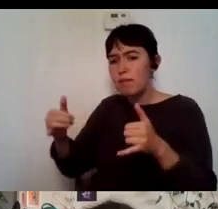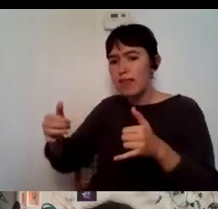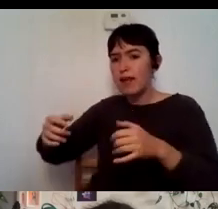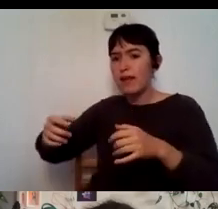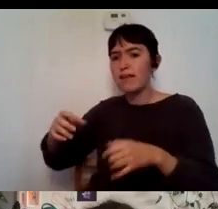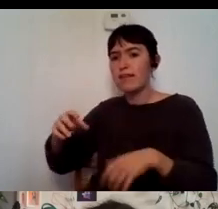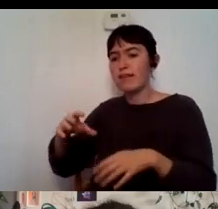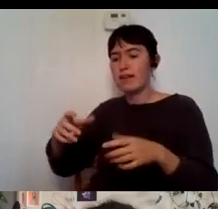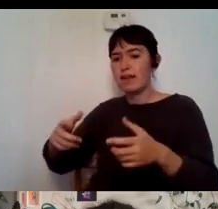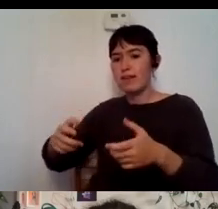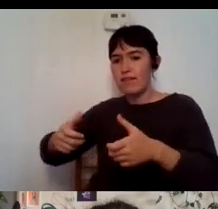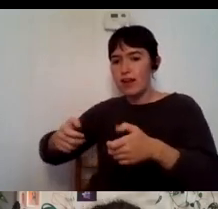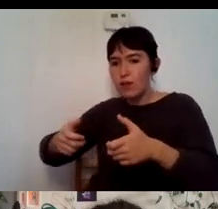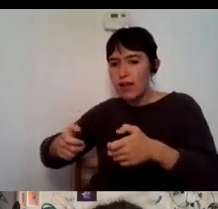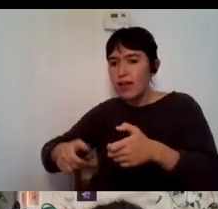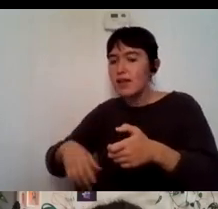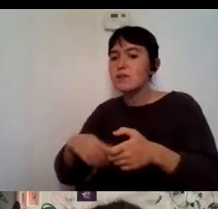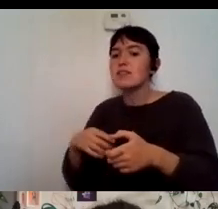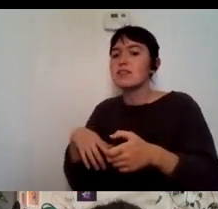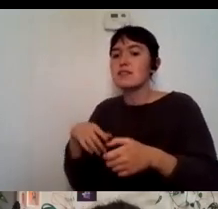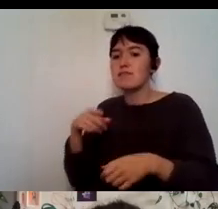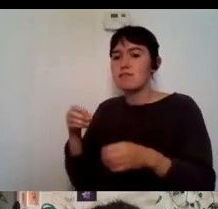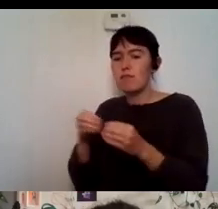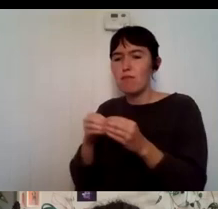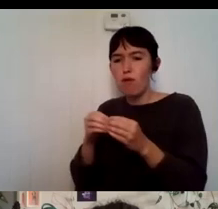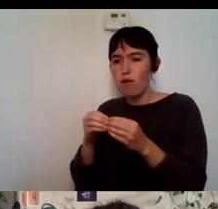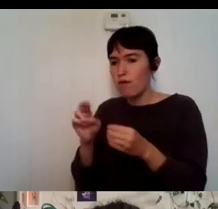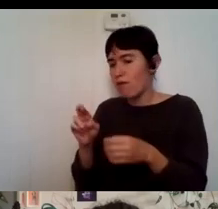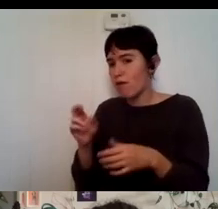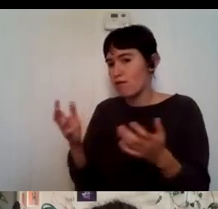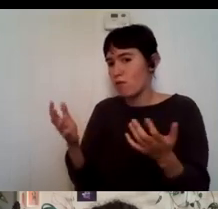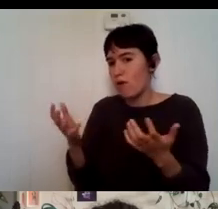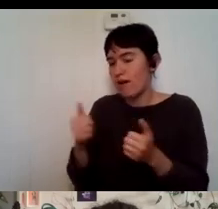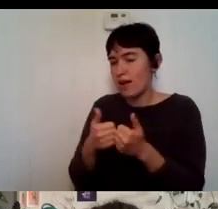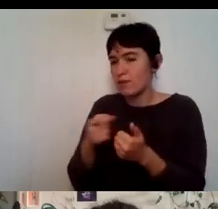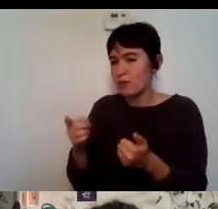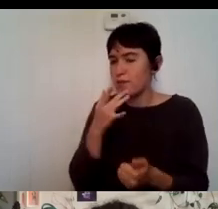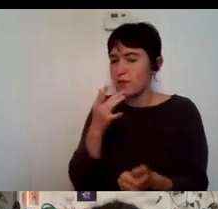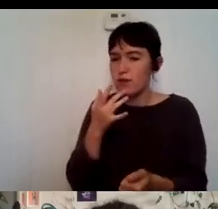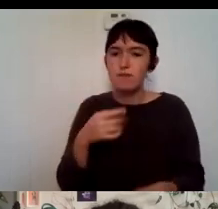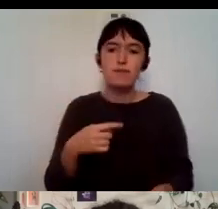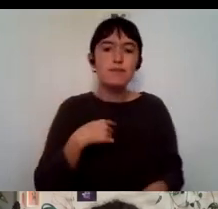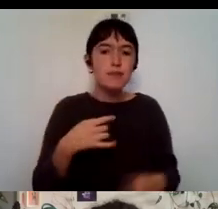I more play board games than video games, I guess. My favorite